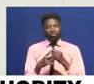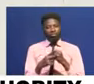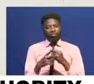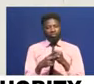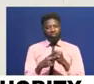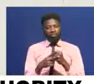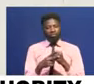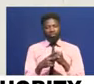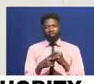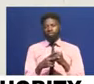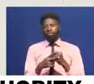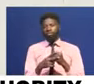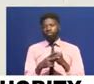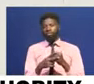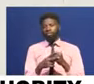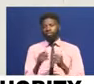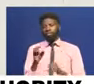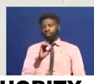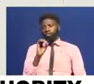salaried employees.